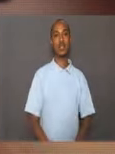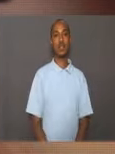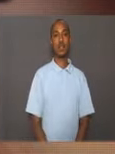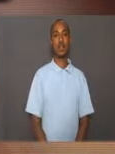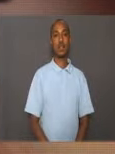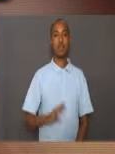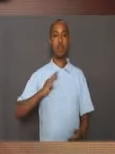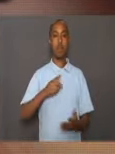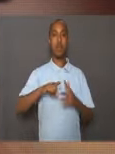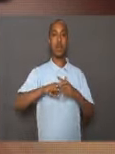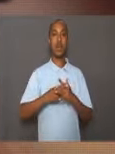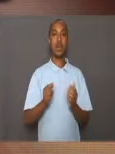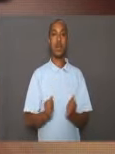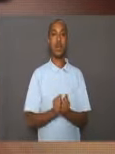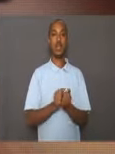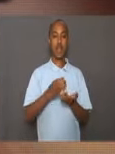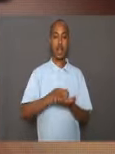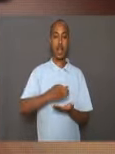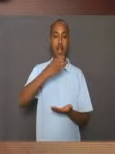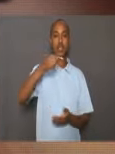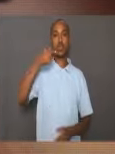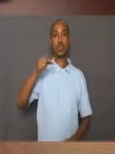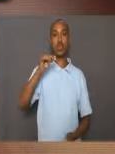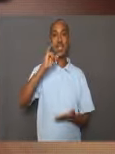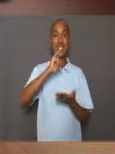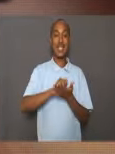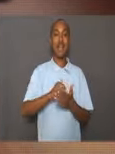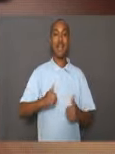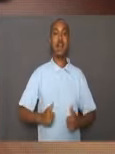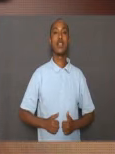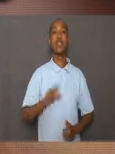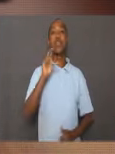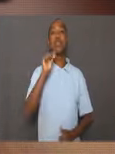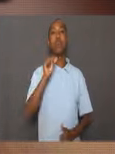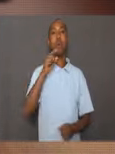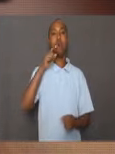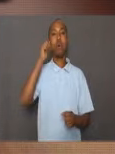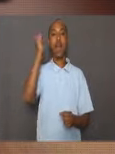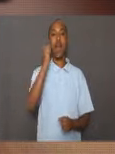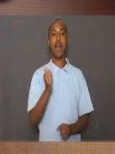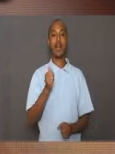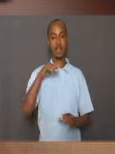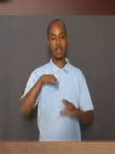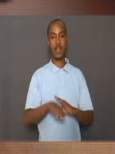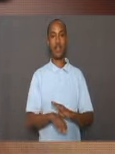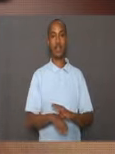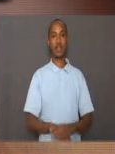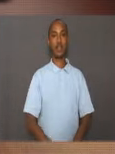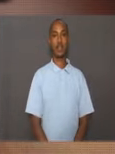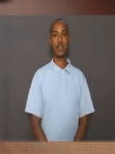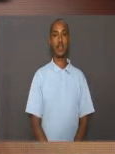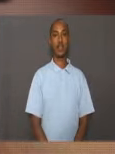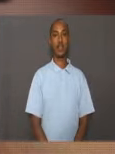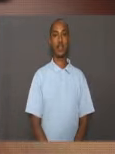We begin with a glass tube that has no air inside.